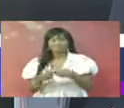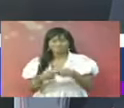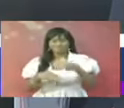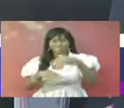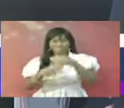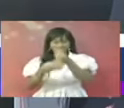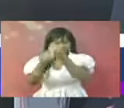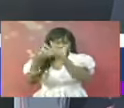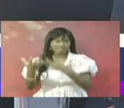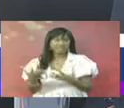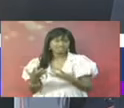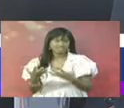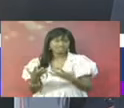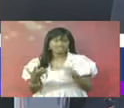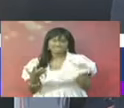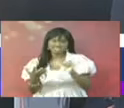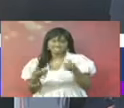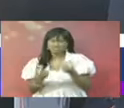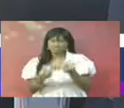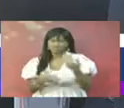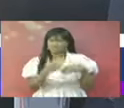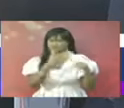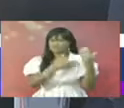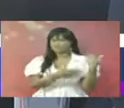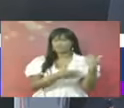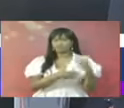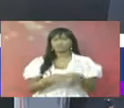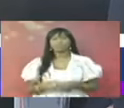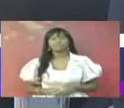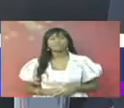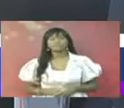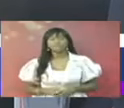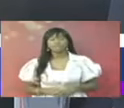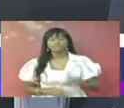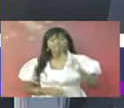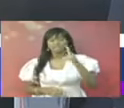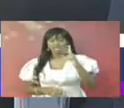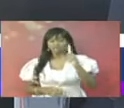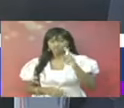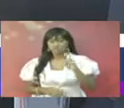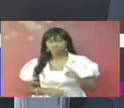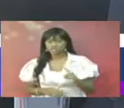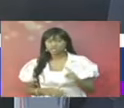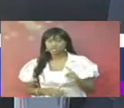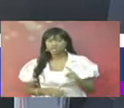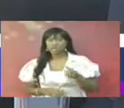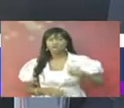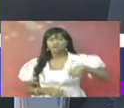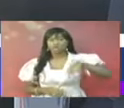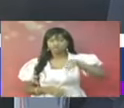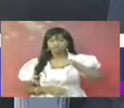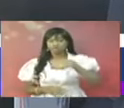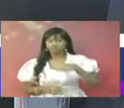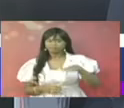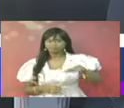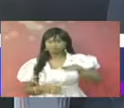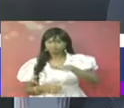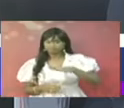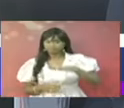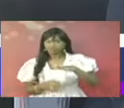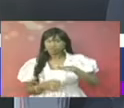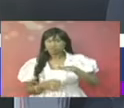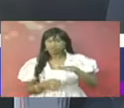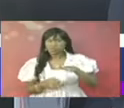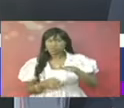the website as it has been done in the past. With respect to the second question, our local mechanism and the standard